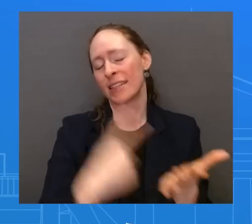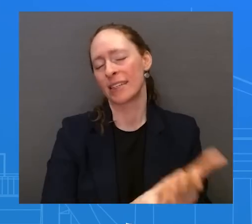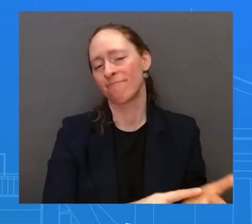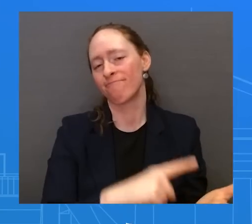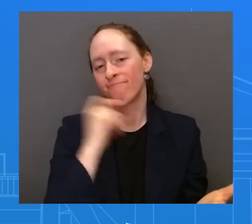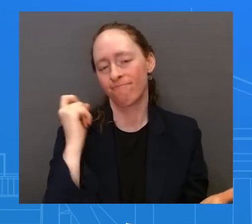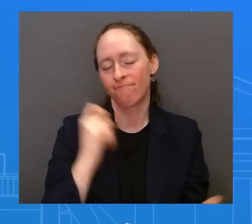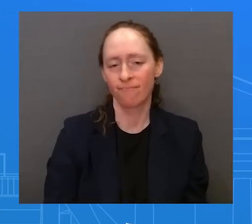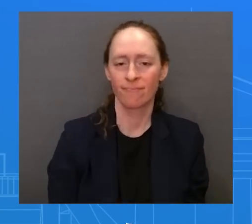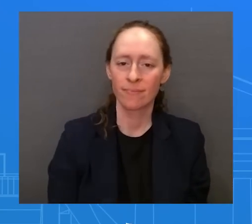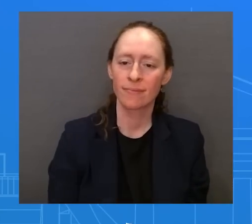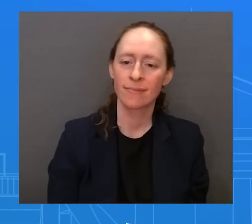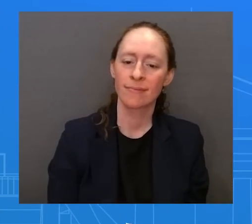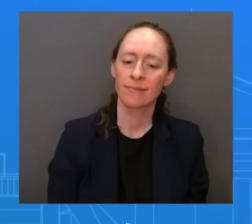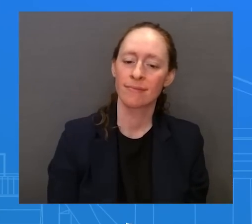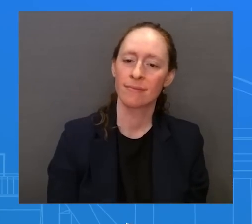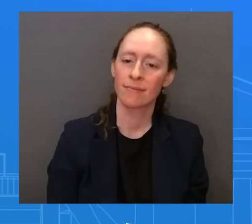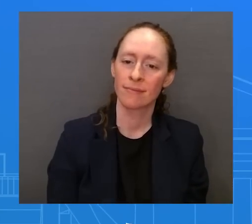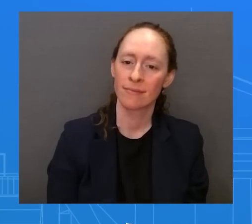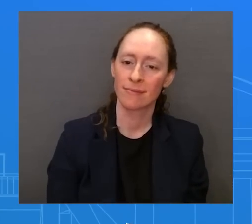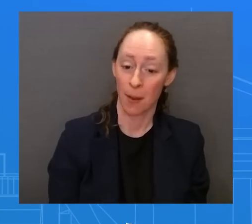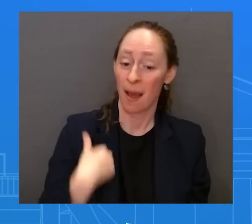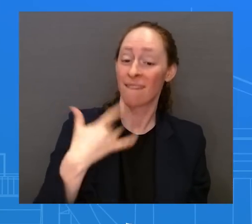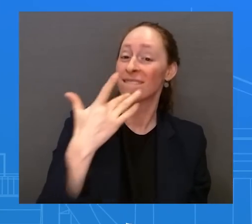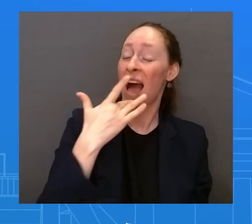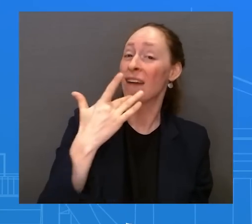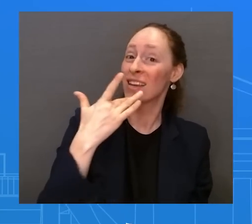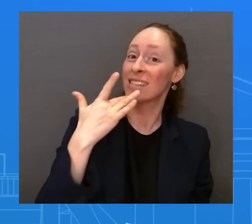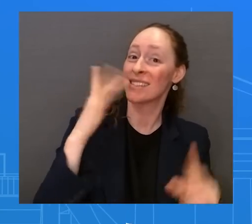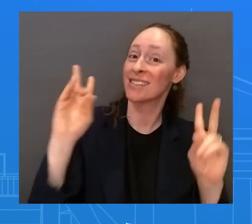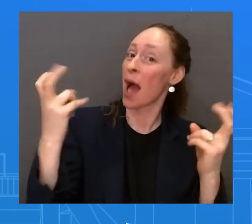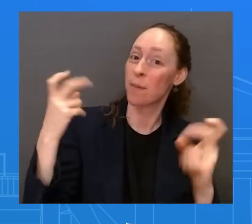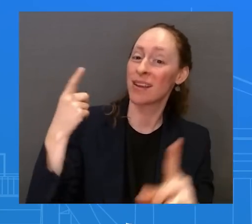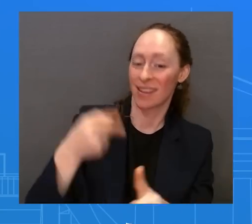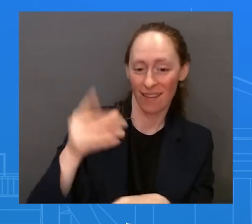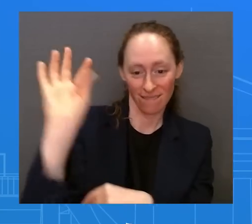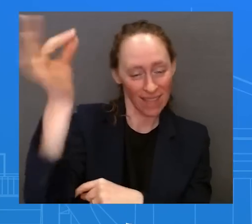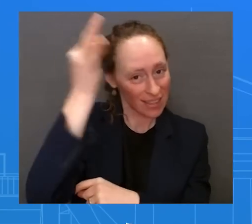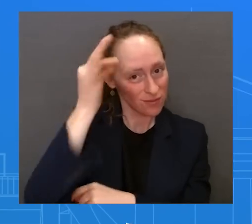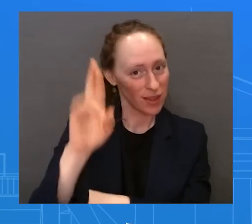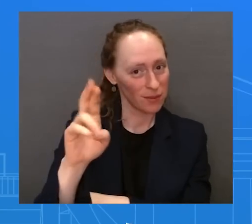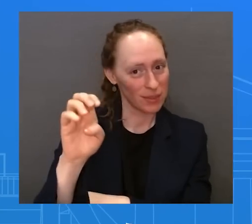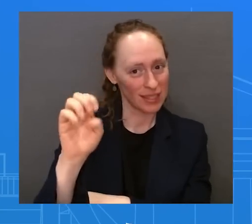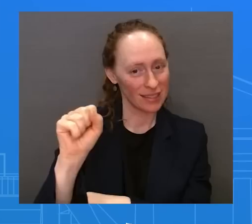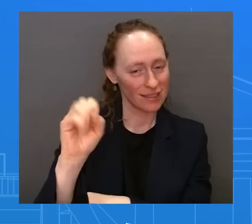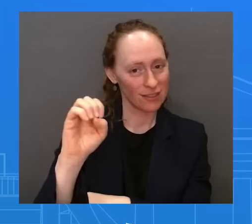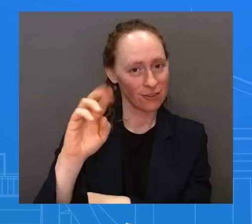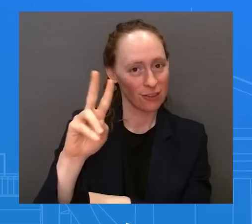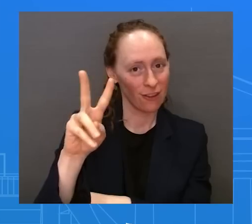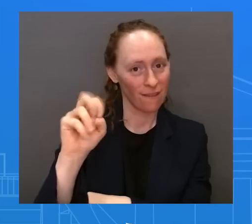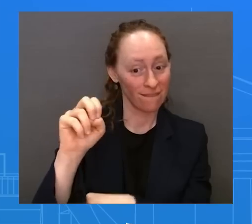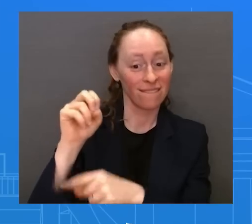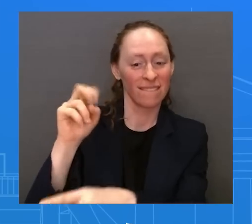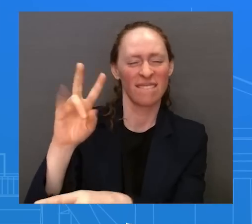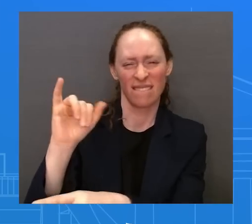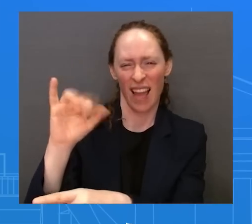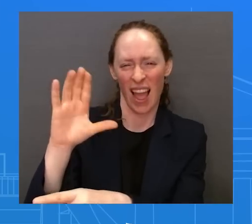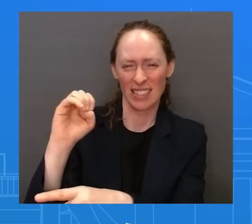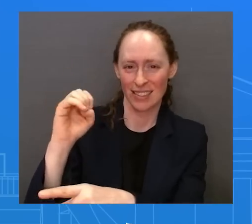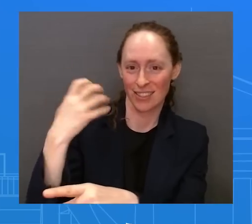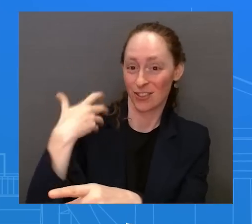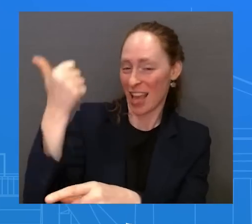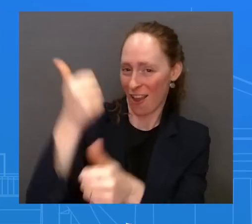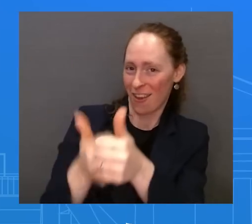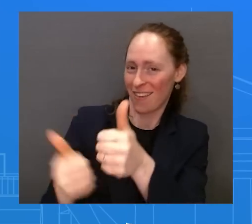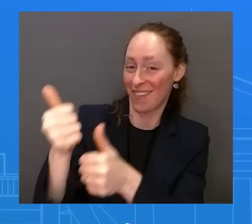topic the advice true Bloomberg caring about the vice chair I'm the fed and the vice chair that's surprising to me